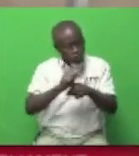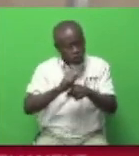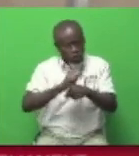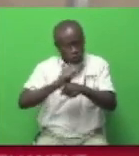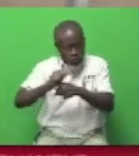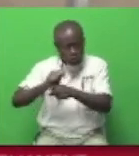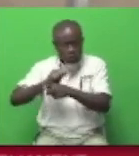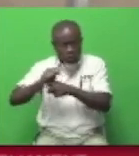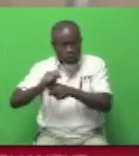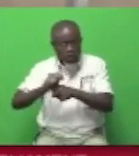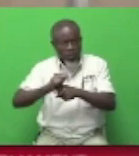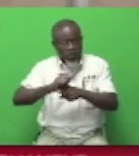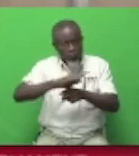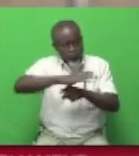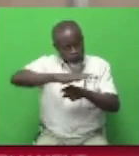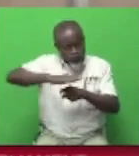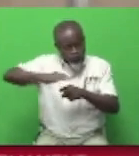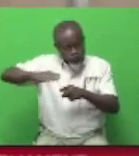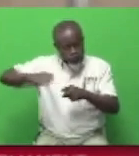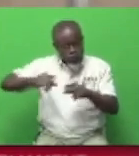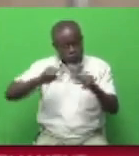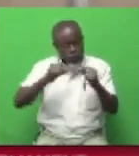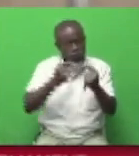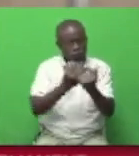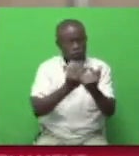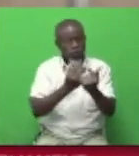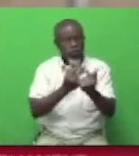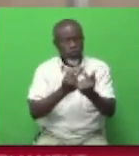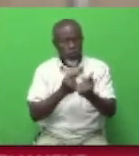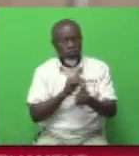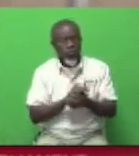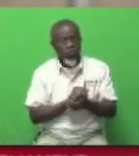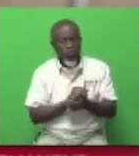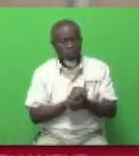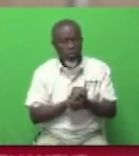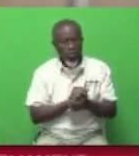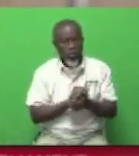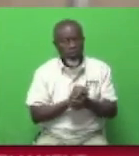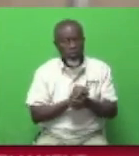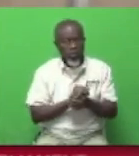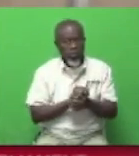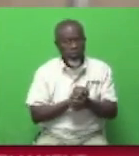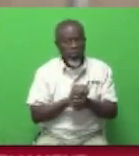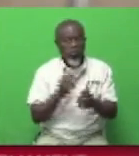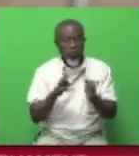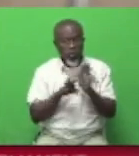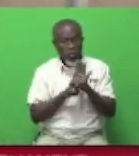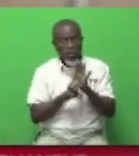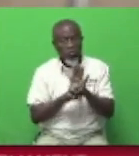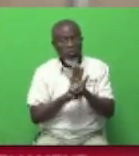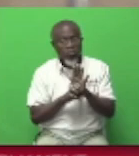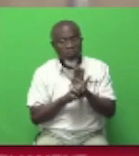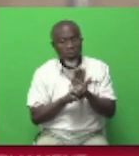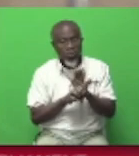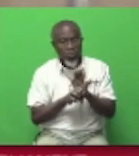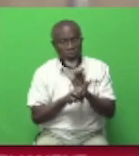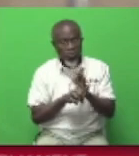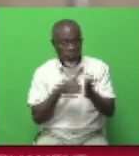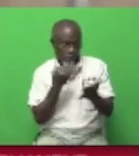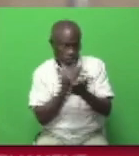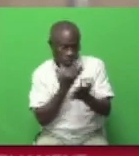over the period of 2018 to 2022. Entities that received training, Mr. Vice President, range from